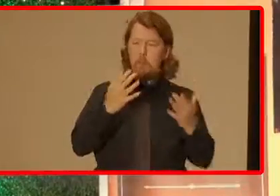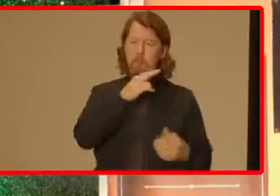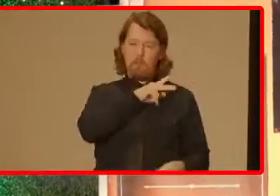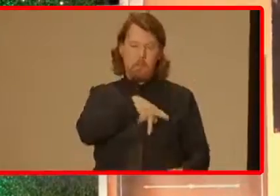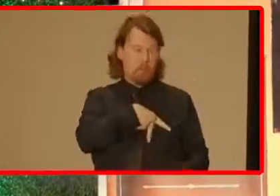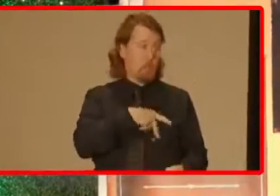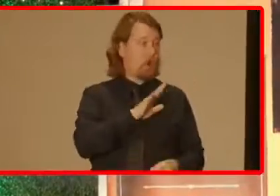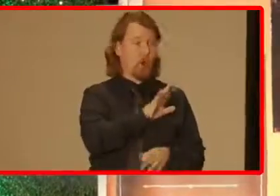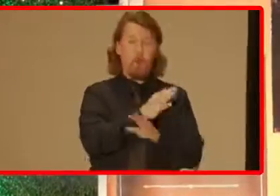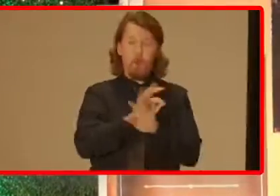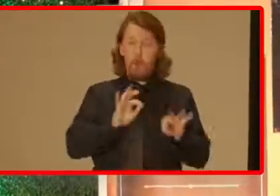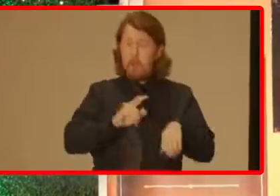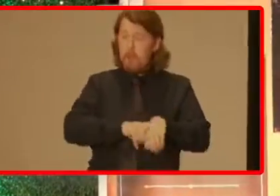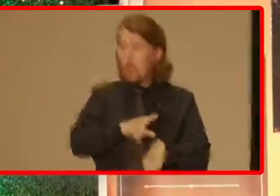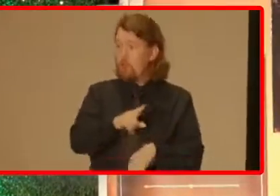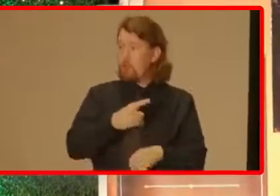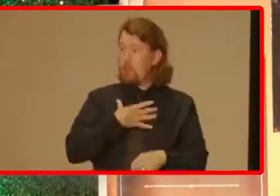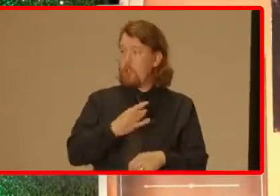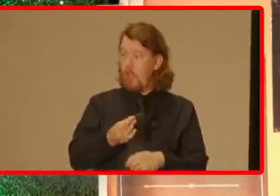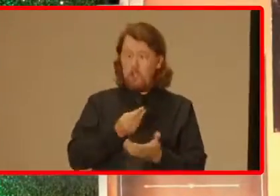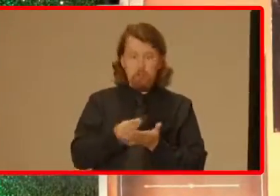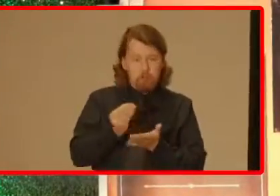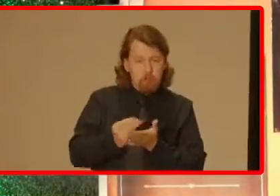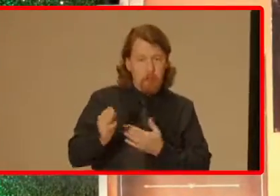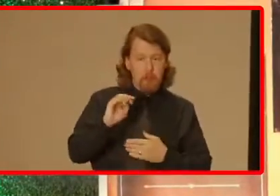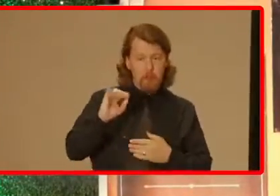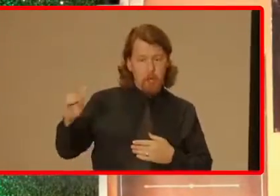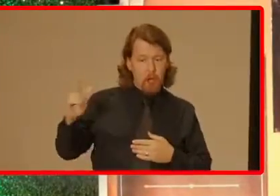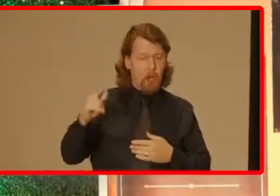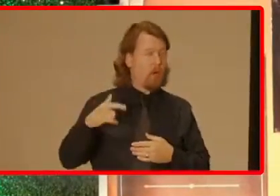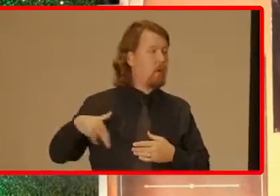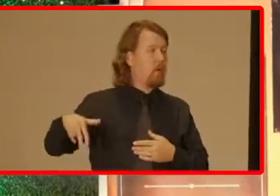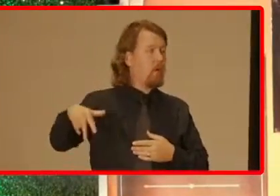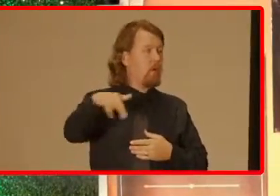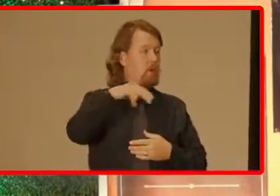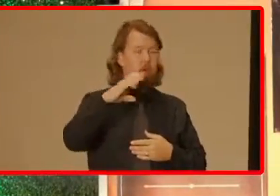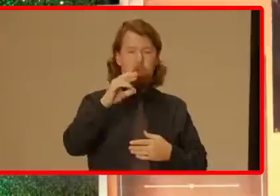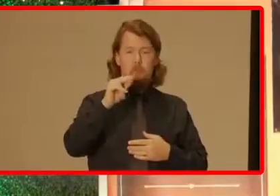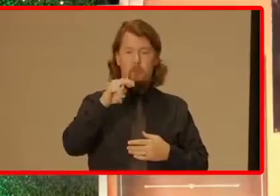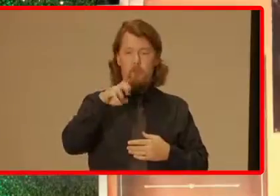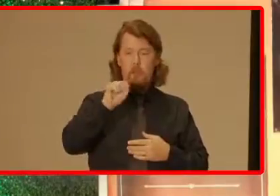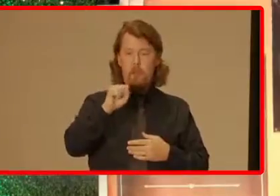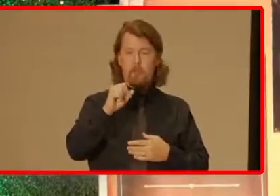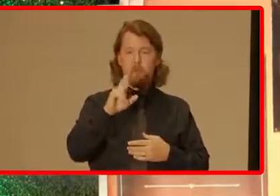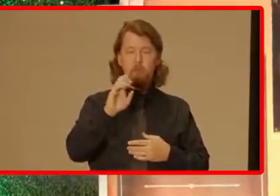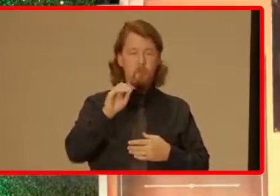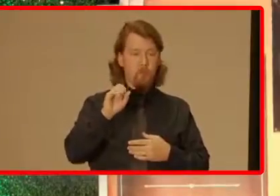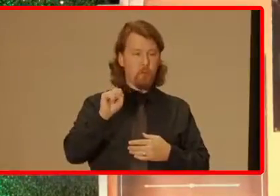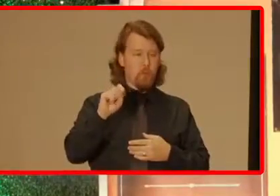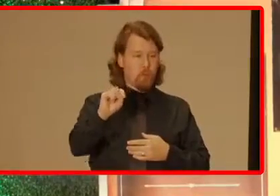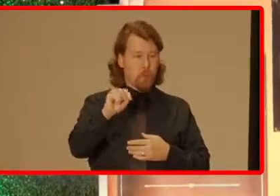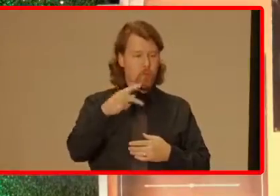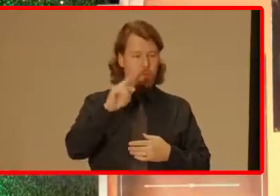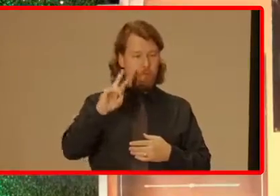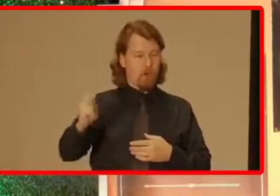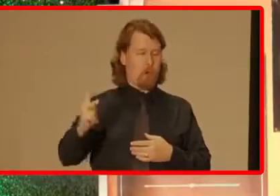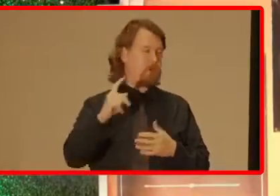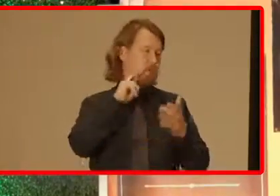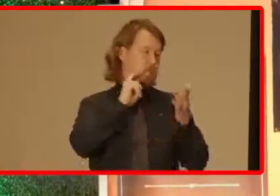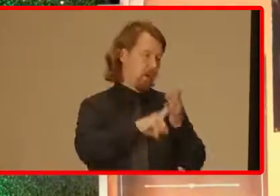free time, she enjoys shopping at the mall and walking around Crane's Roost Park. Please join me in recognizing